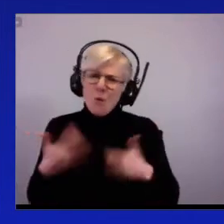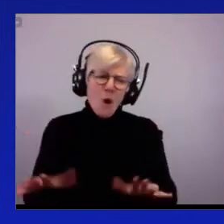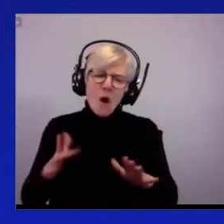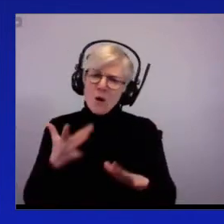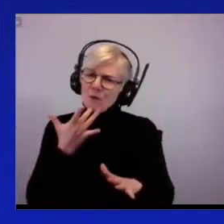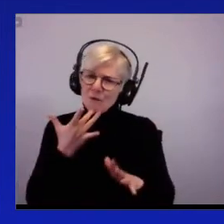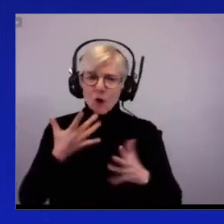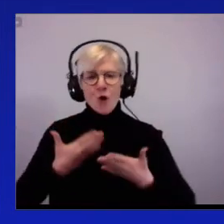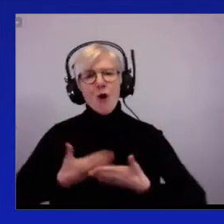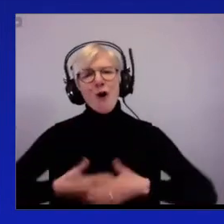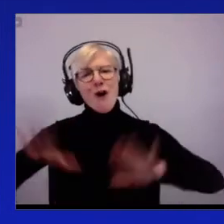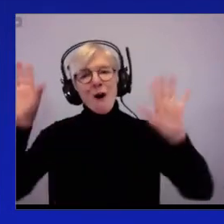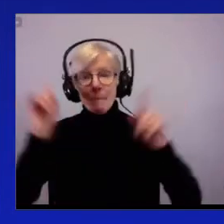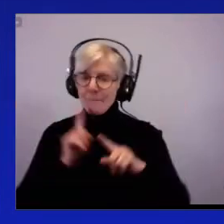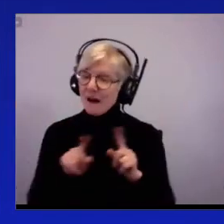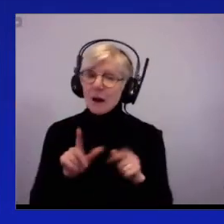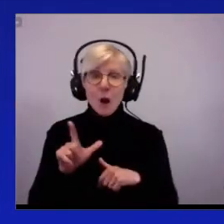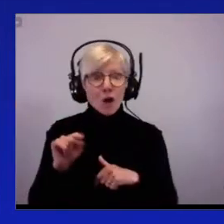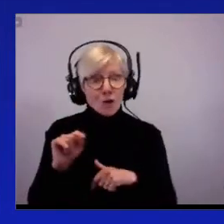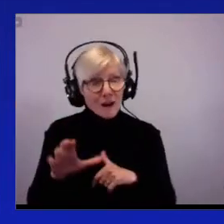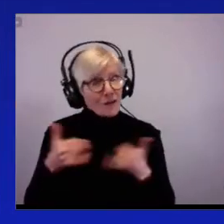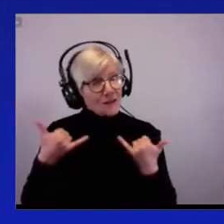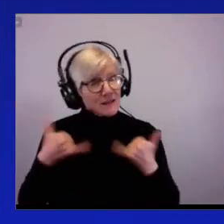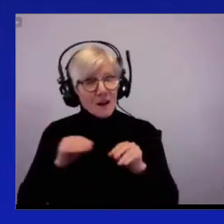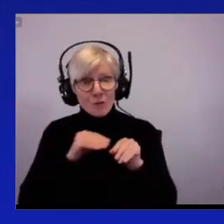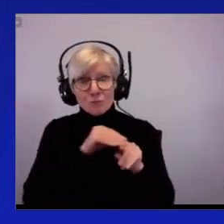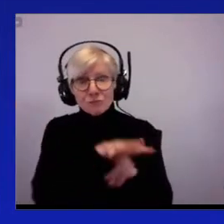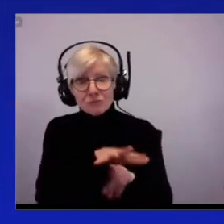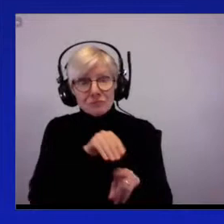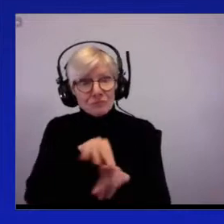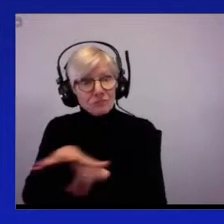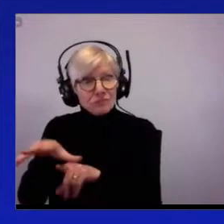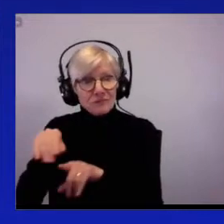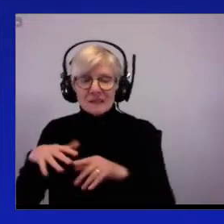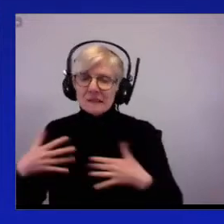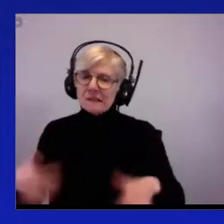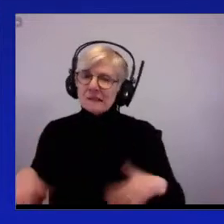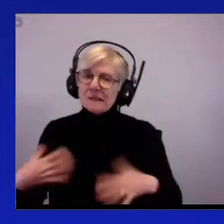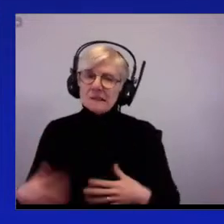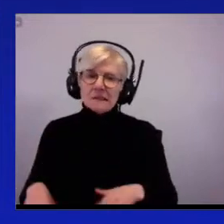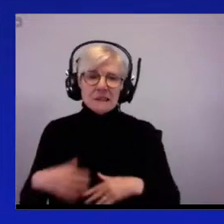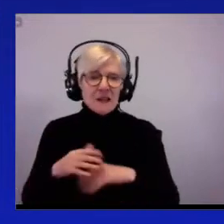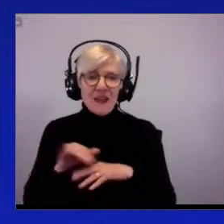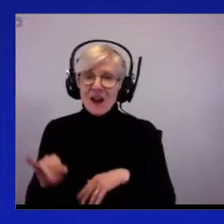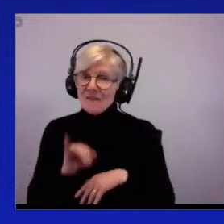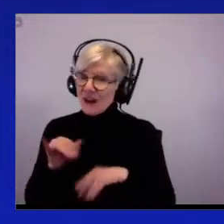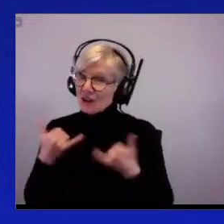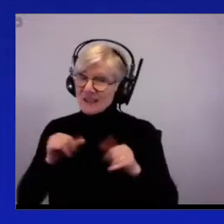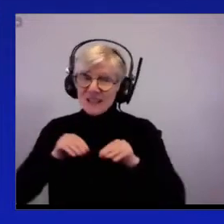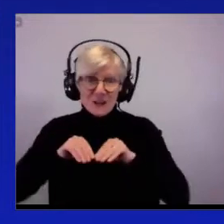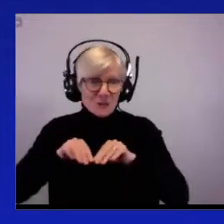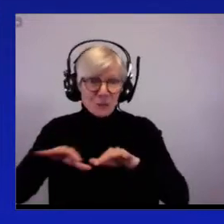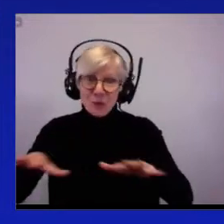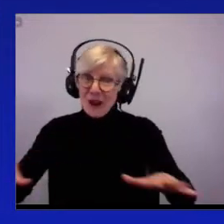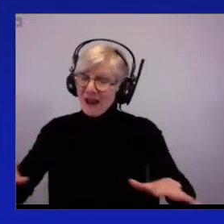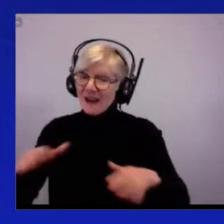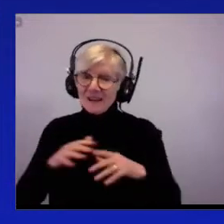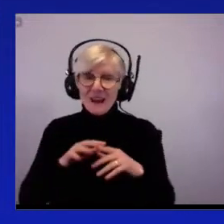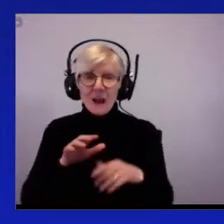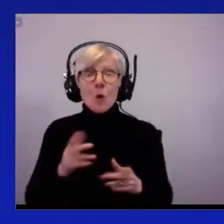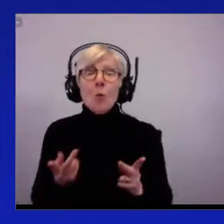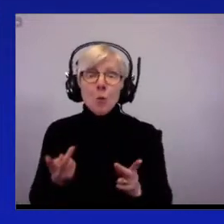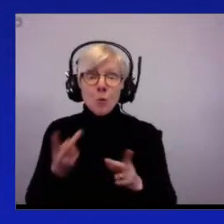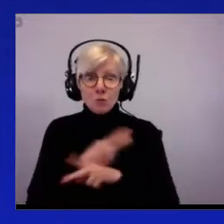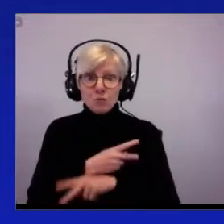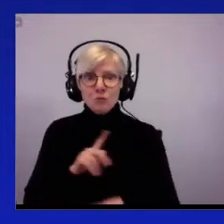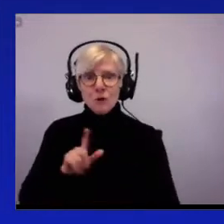outbreaks in long-term care homes. The vaccine is still introduced, and we need to stop it being transmitted within those settings